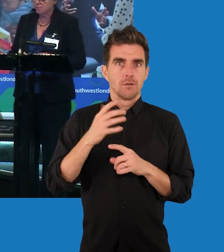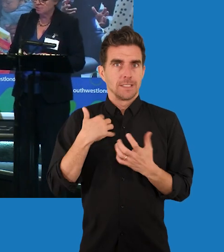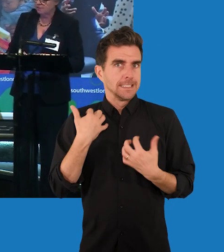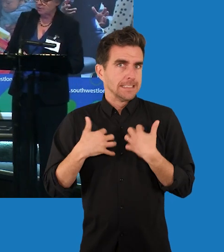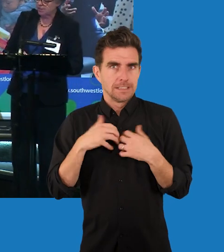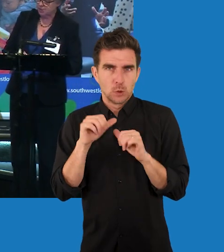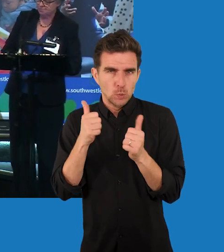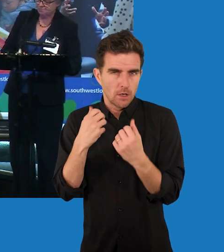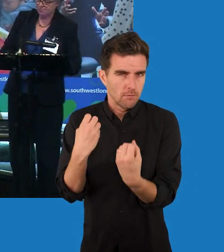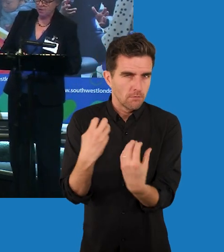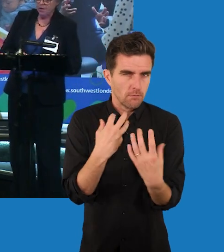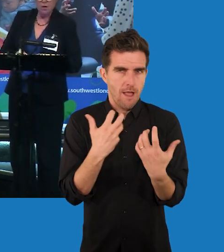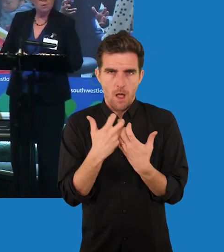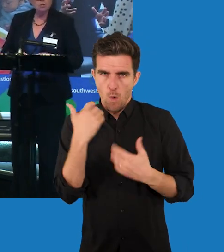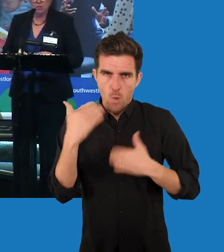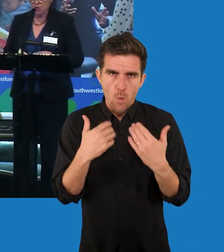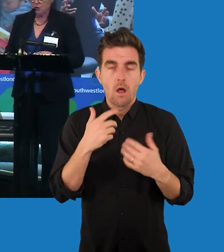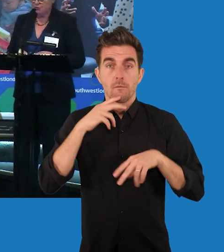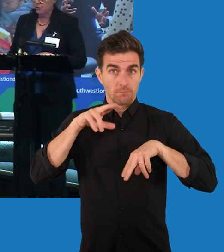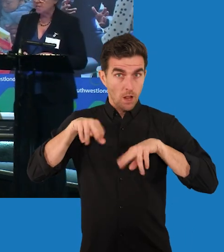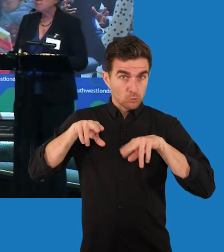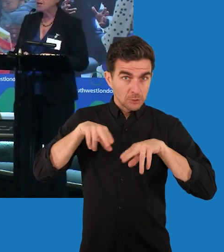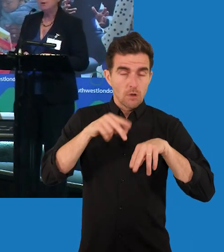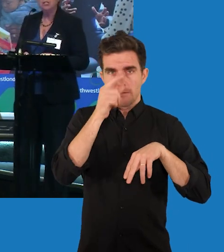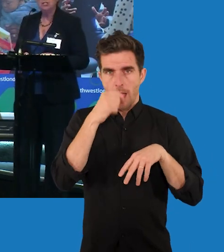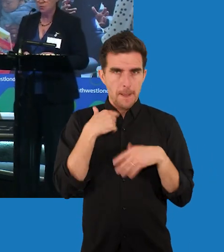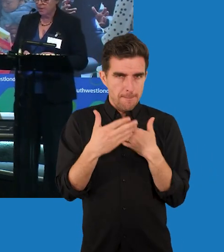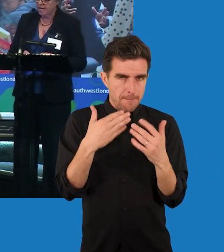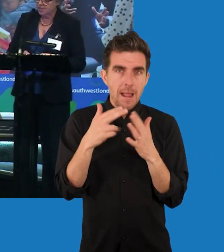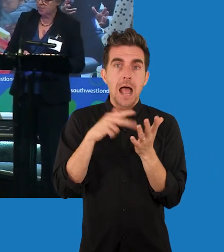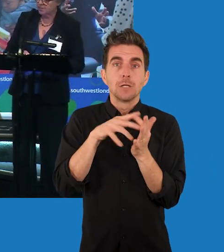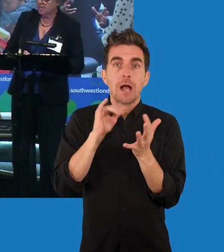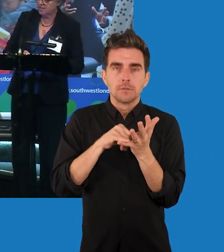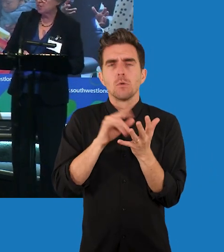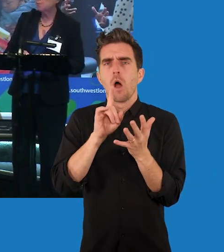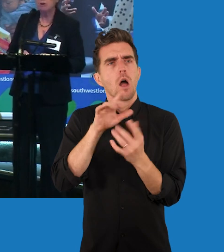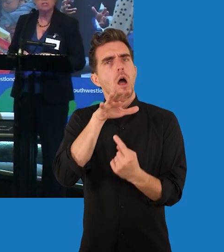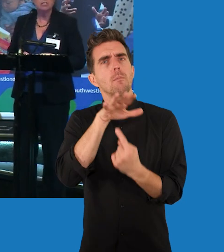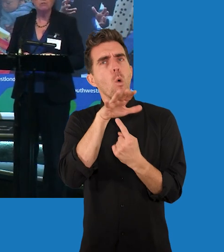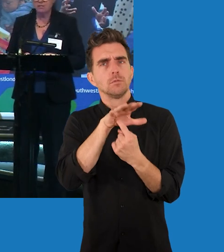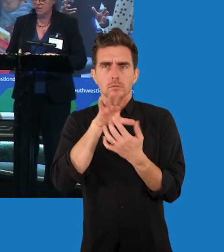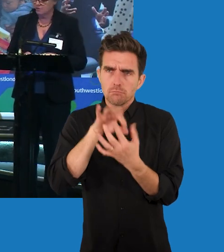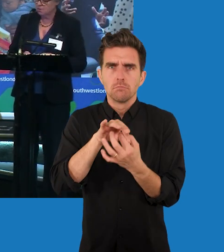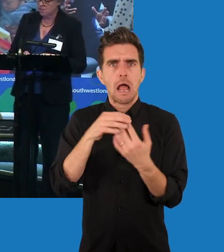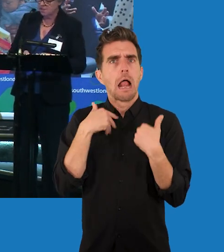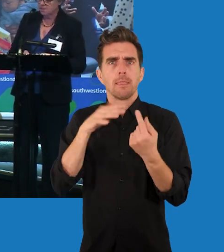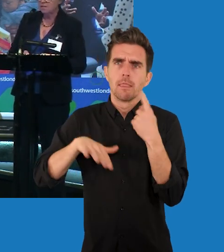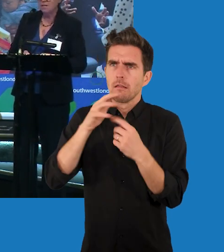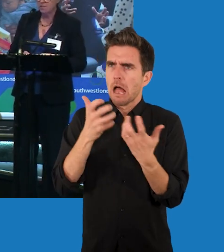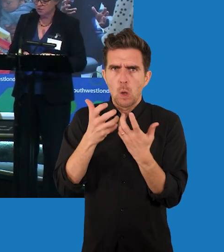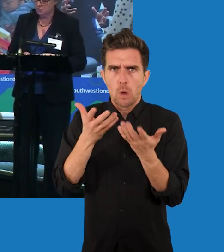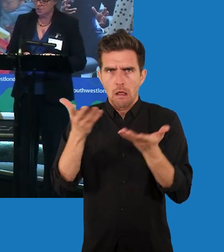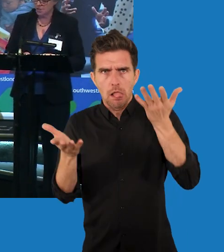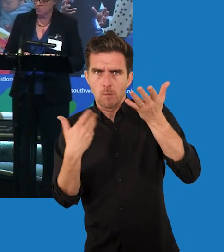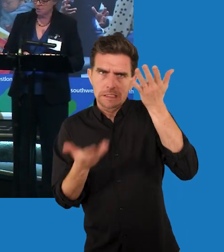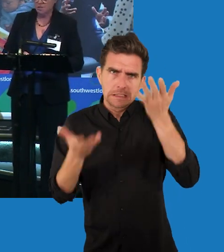get some good evaluation. We want to show through that evaluation that we can address the NHS priorities around health inequalities